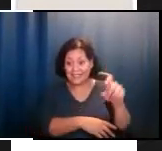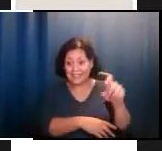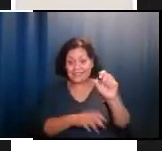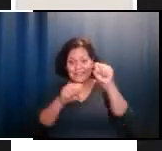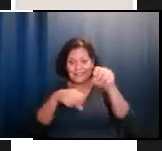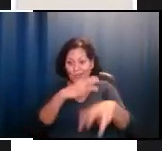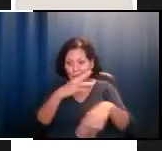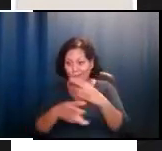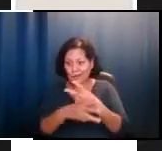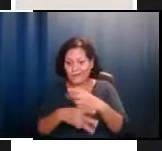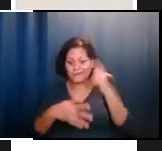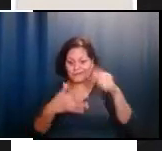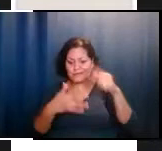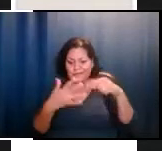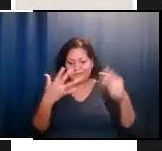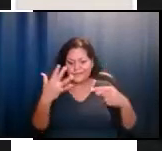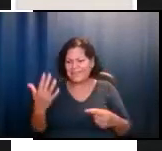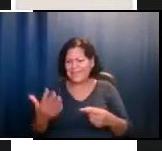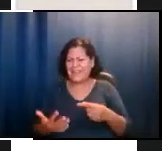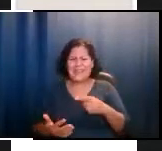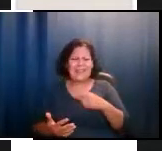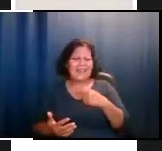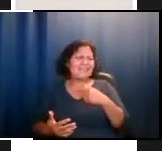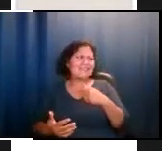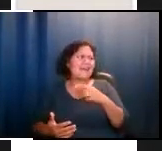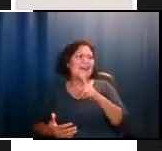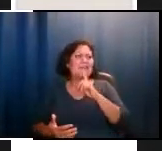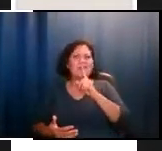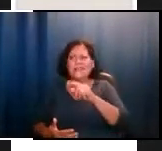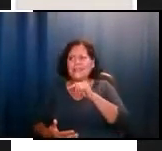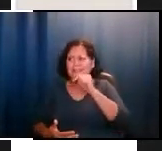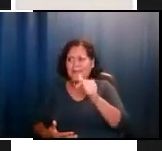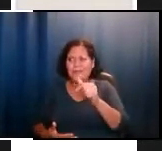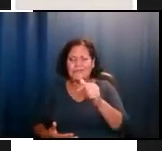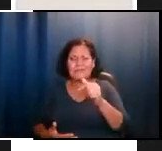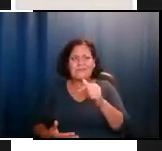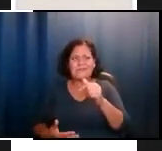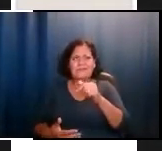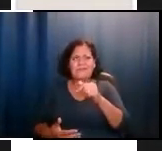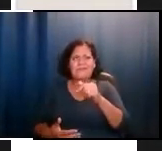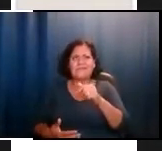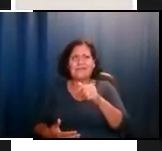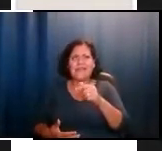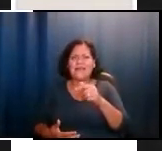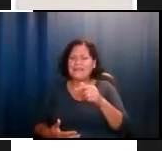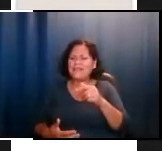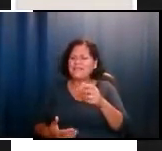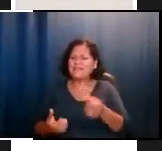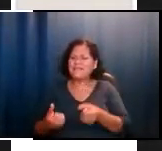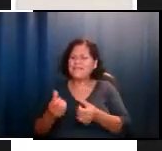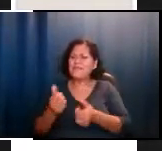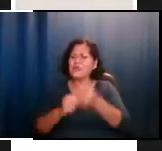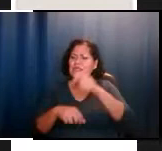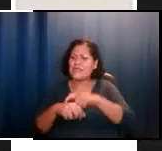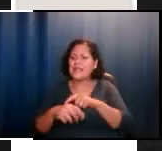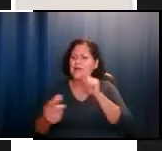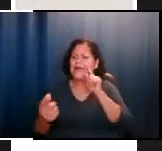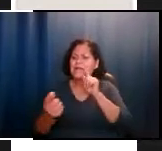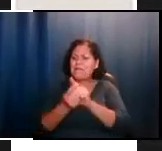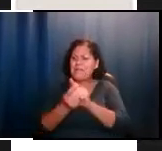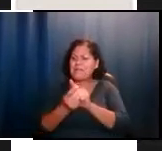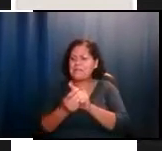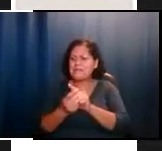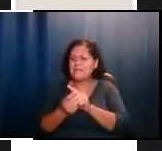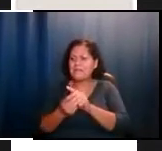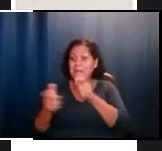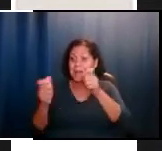know, rarely do I ever run into a manager who is just really not interested. There's a few, right? And they have